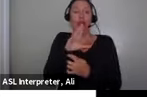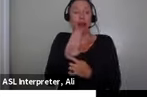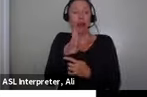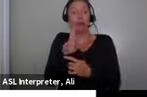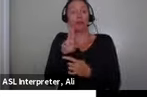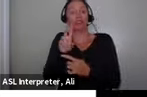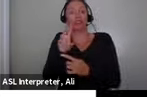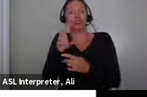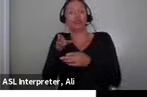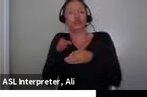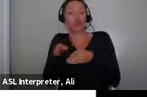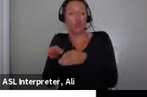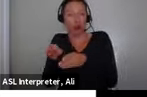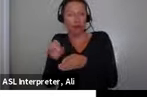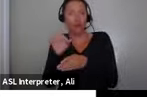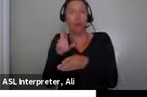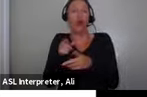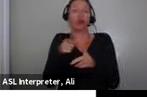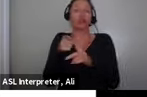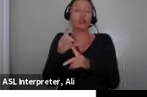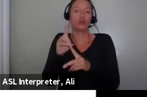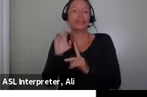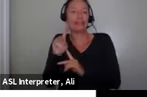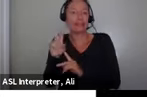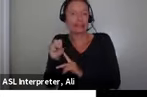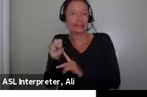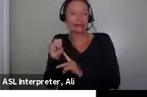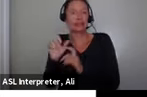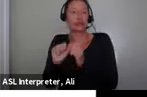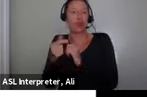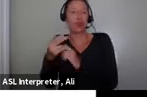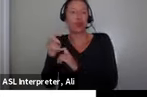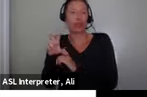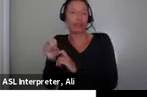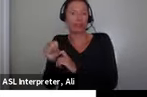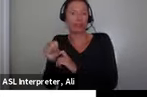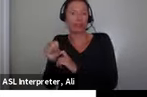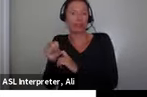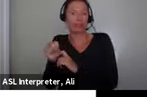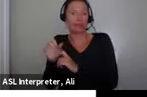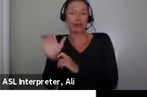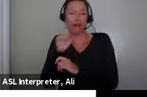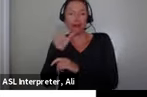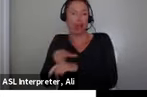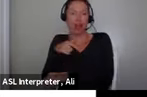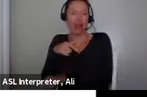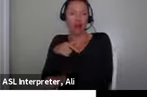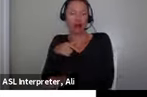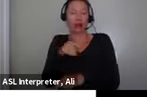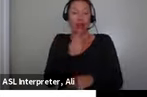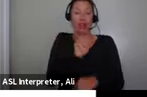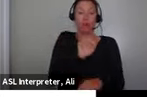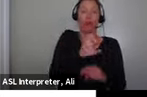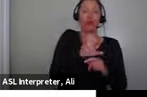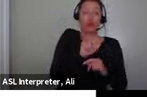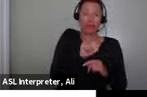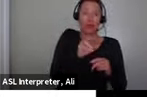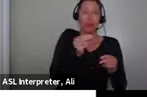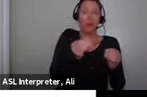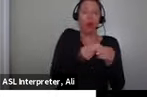all the way down to Dick's Sporting Goods. It wouldn't. The one in Marin County is much